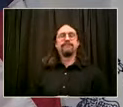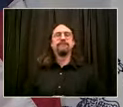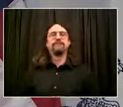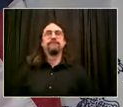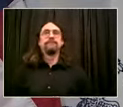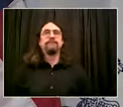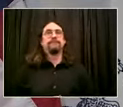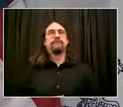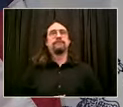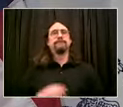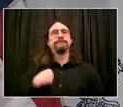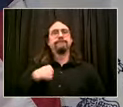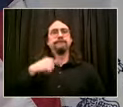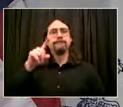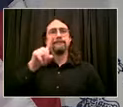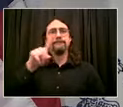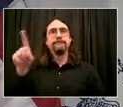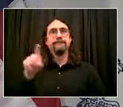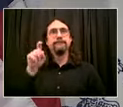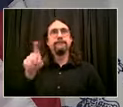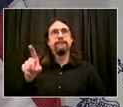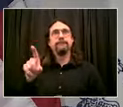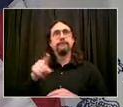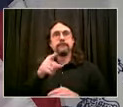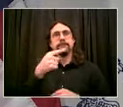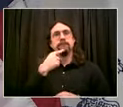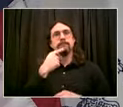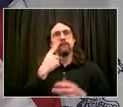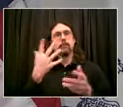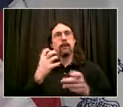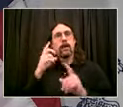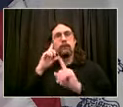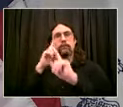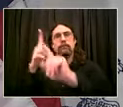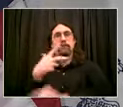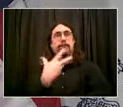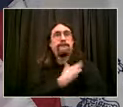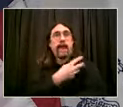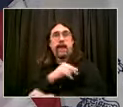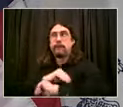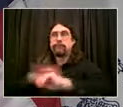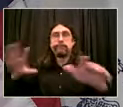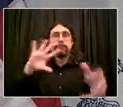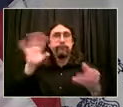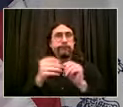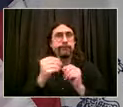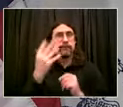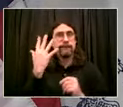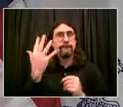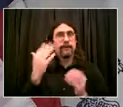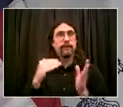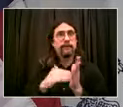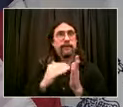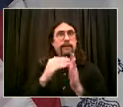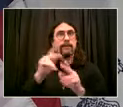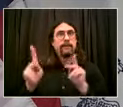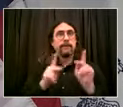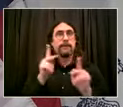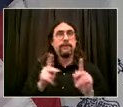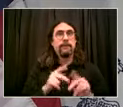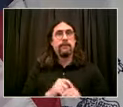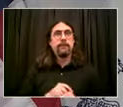5 million number for New Yorkers, but we are still finding vaccine hesitancy to be a significant roadblock for a lot of our boroughs. Misinformation